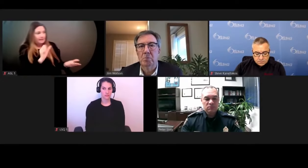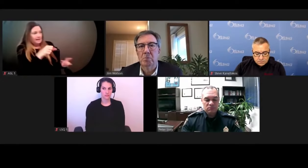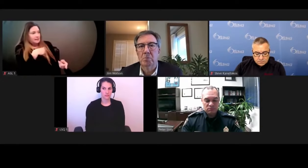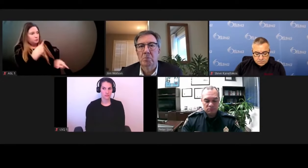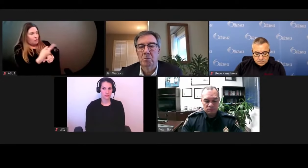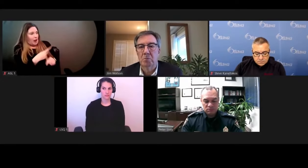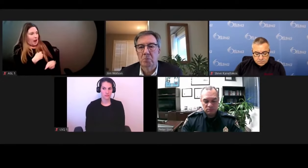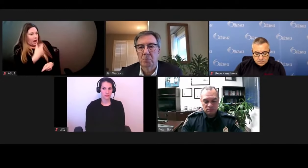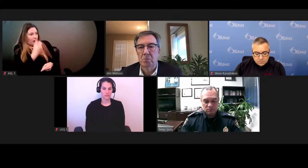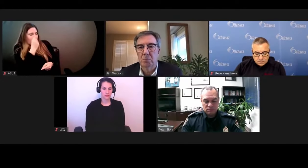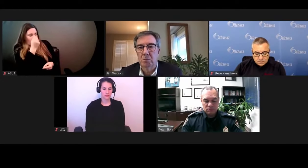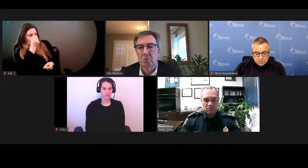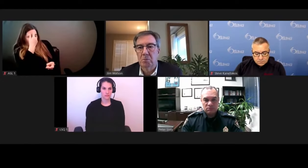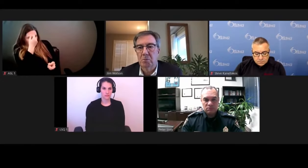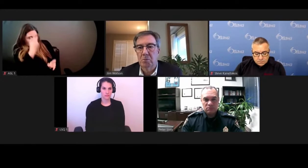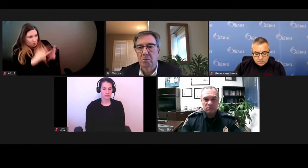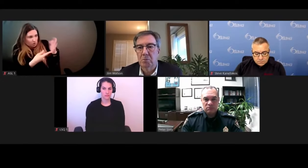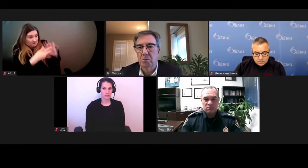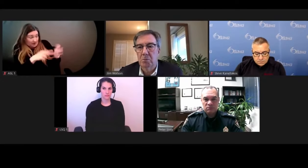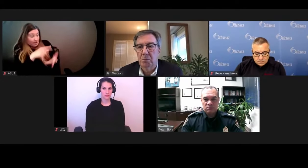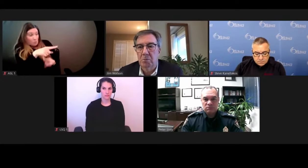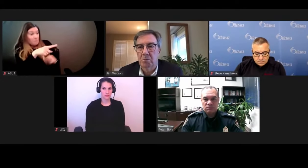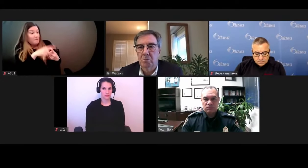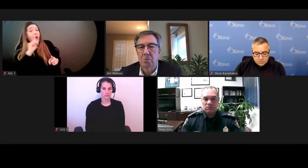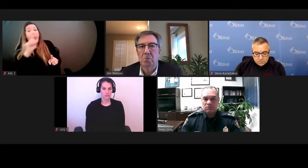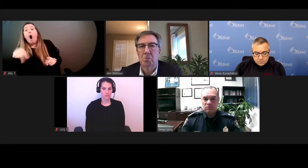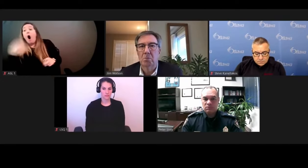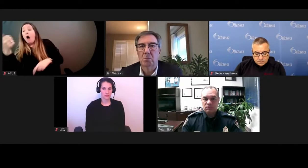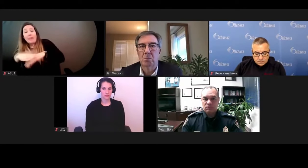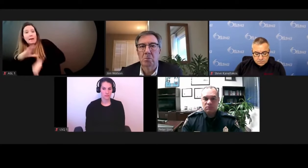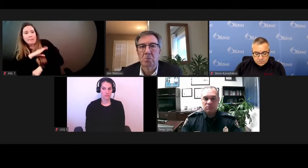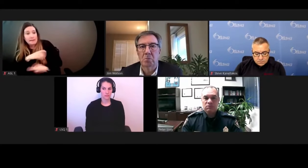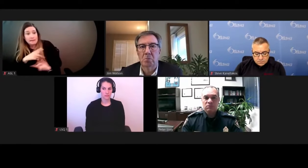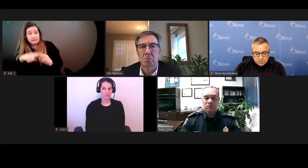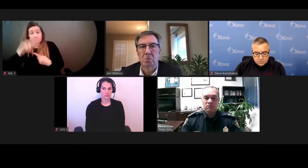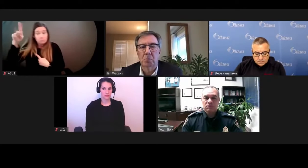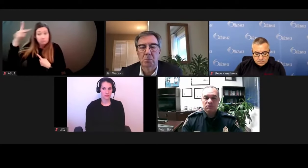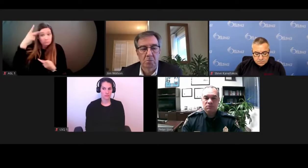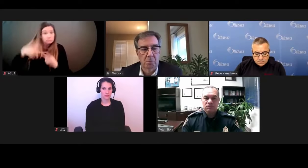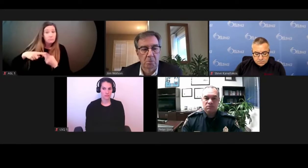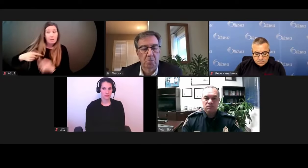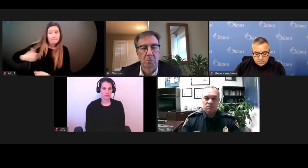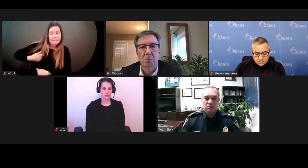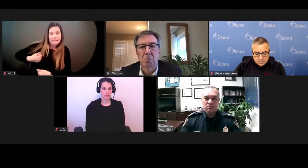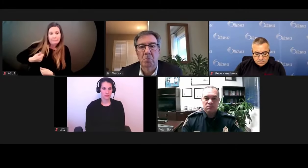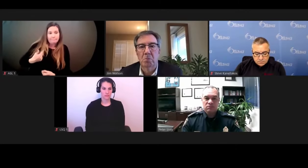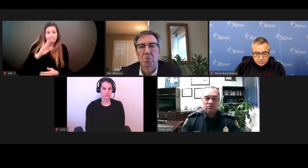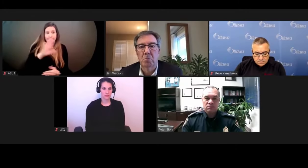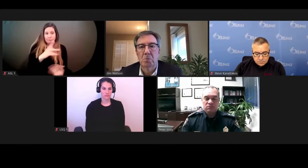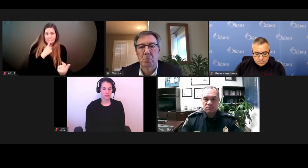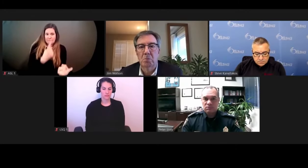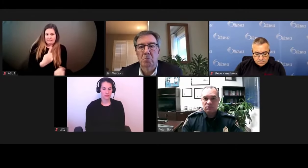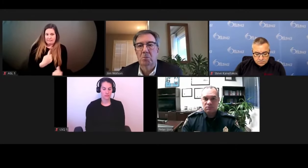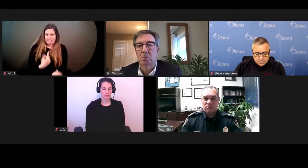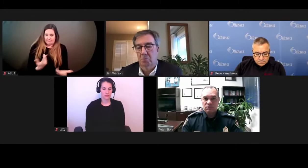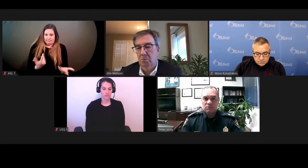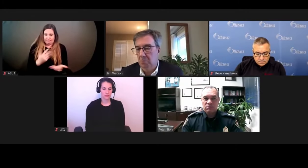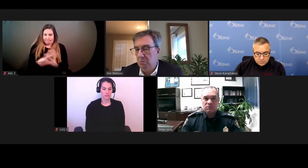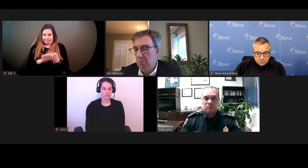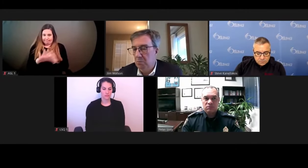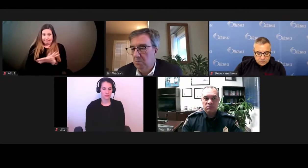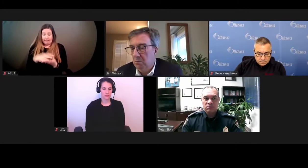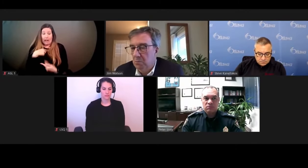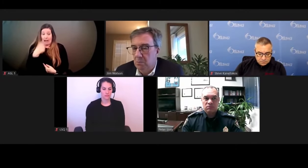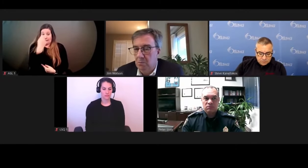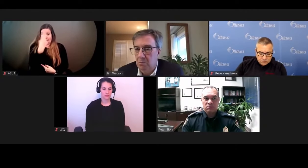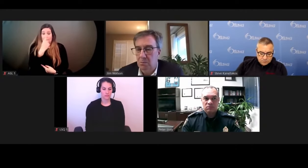police, do you mean, do you need politics? Do you need military? I don't understand the answer. I understand it's not only police,